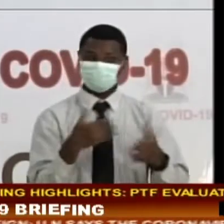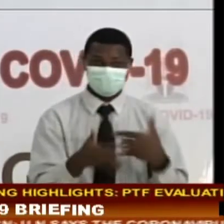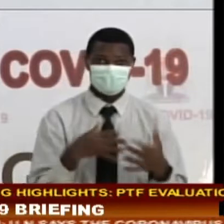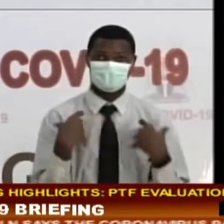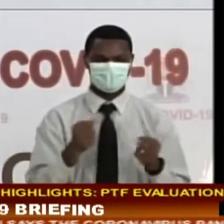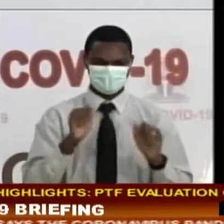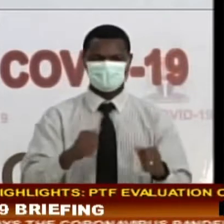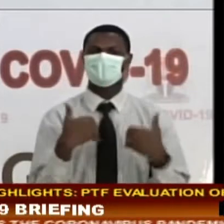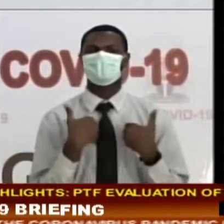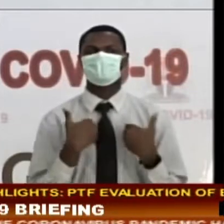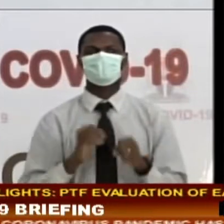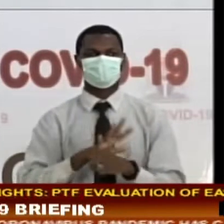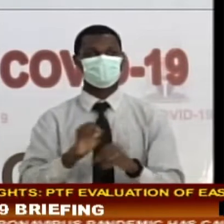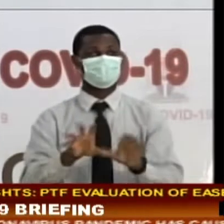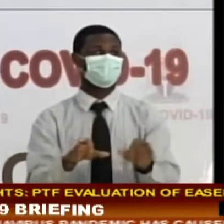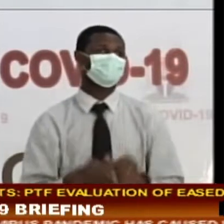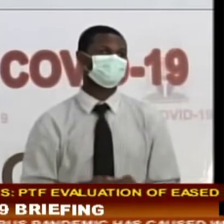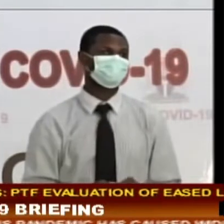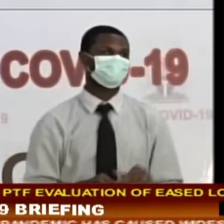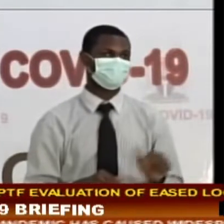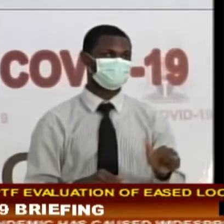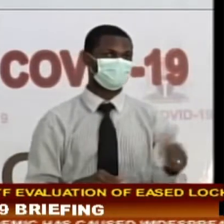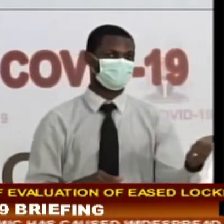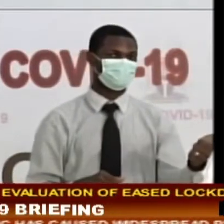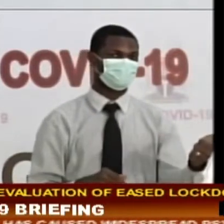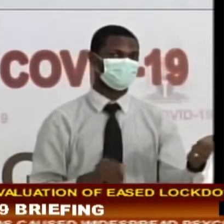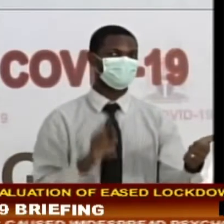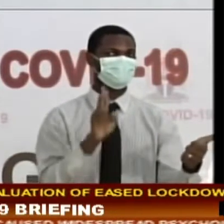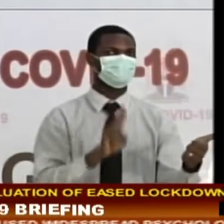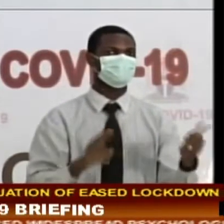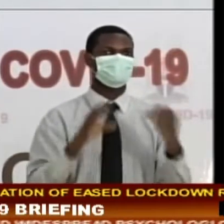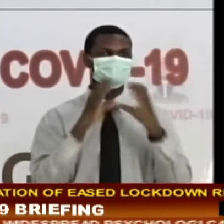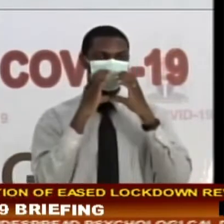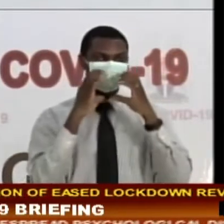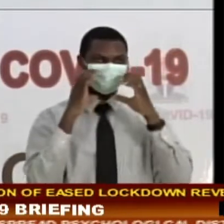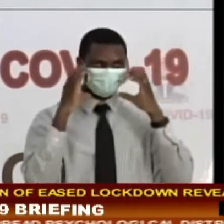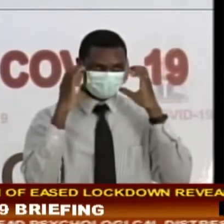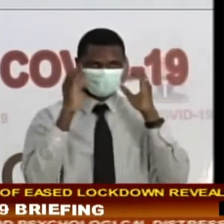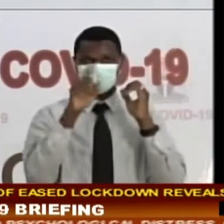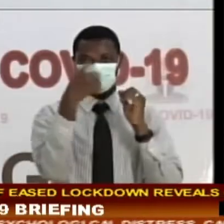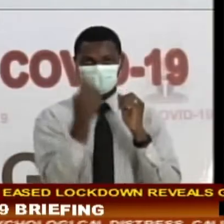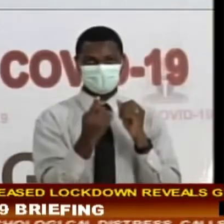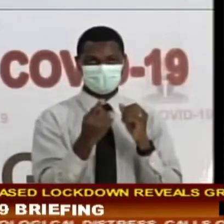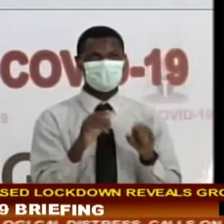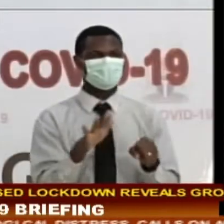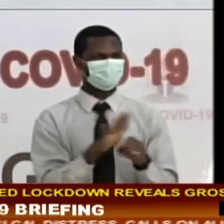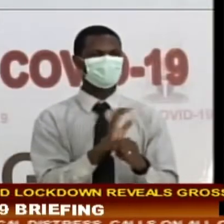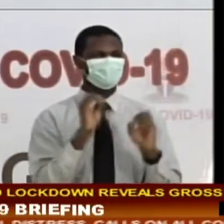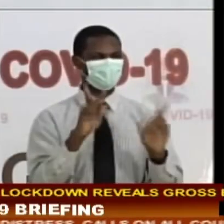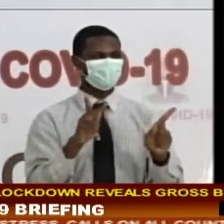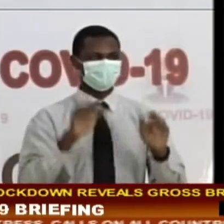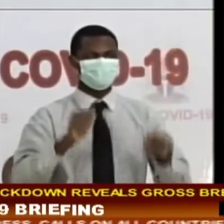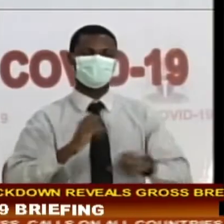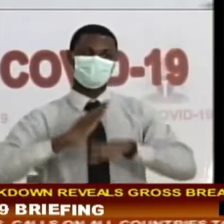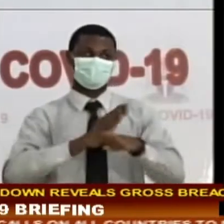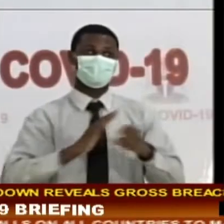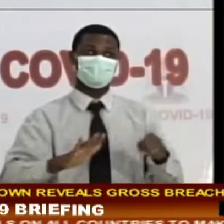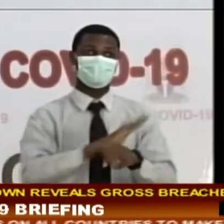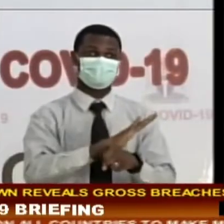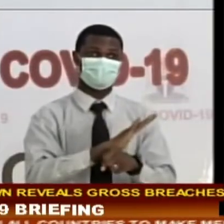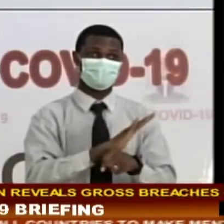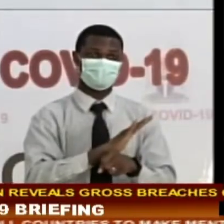you um another misconception wearing a face mask alone is sufficient to protect you from covid-19 well